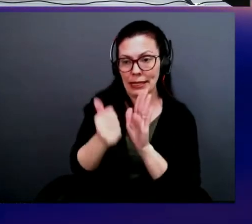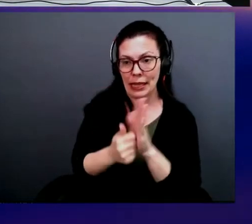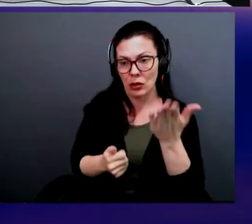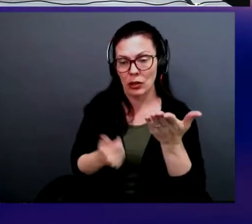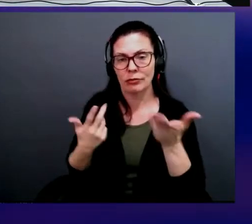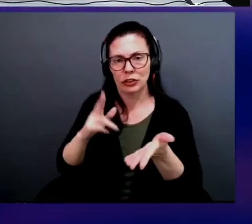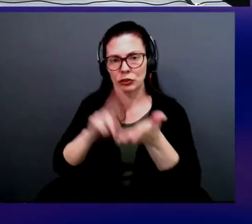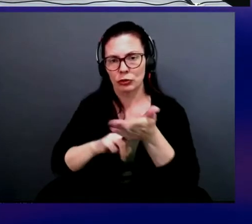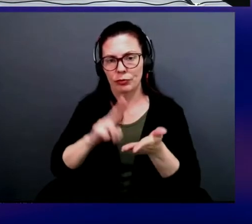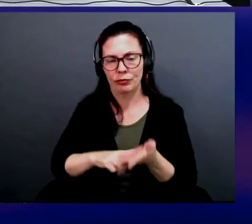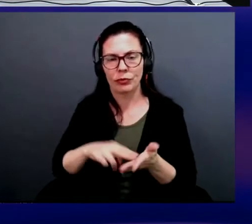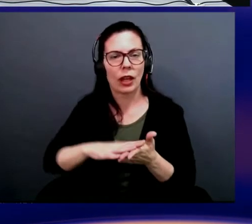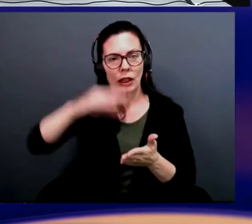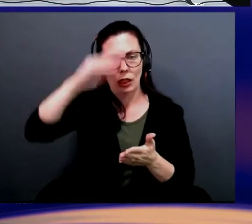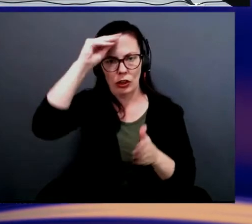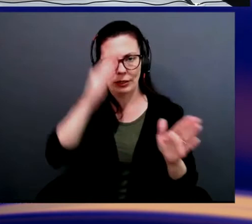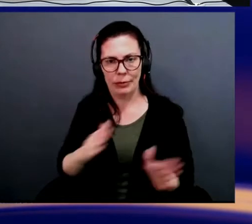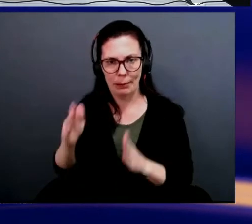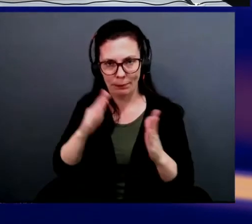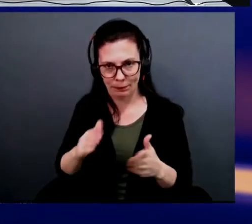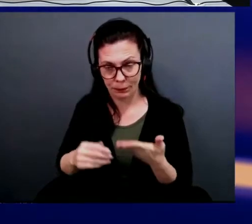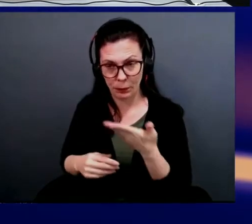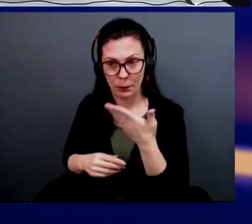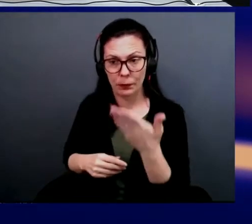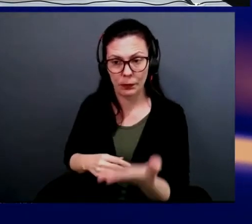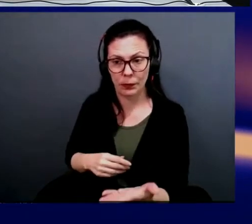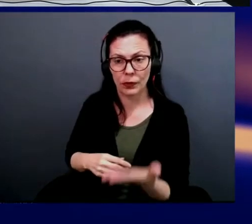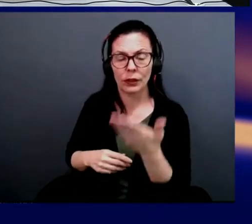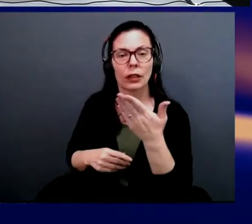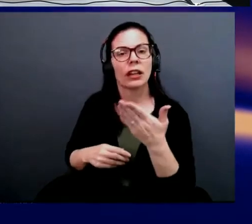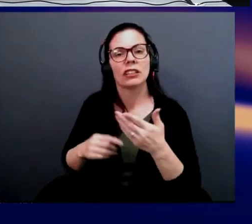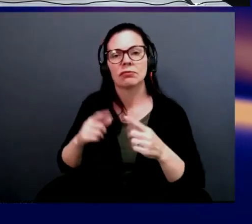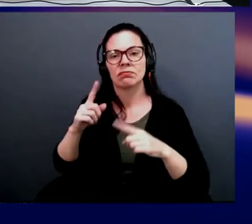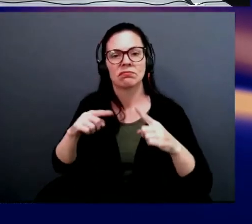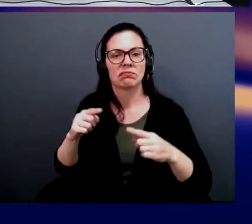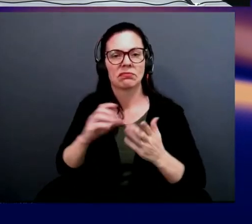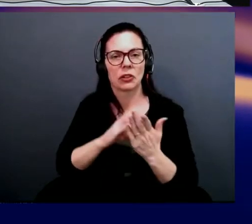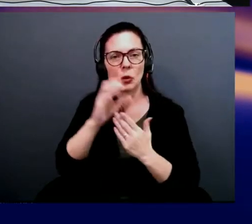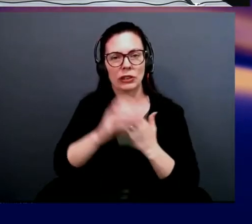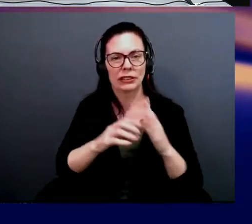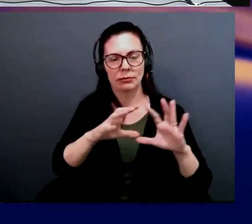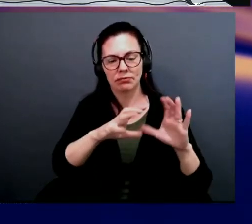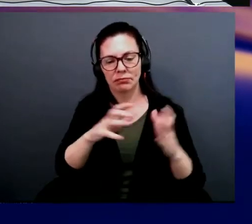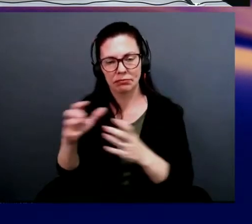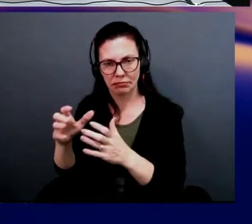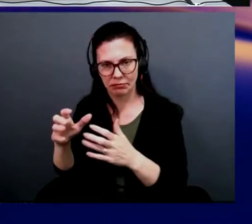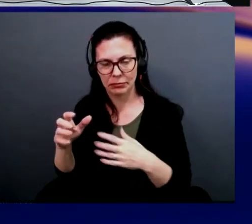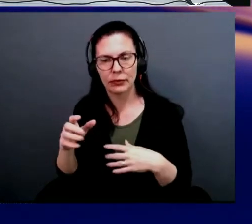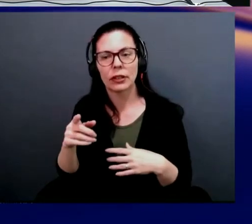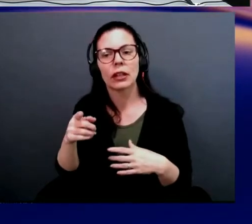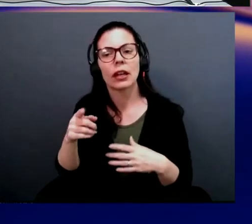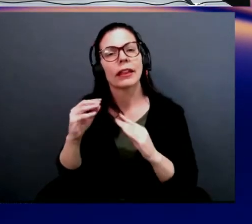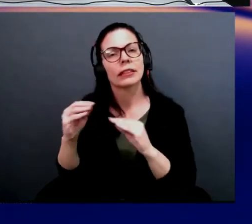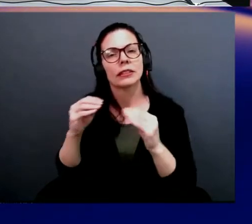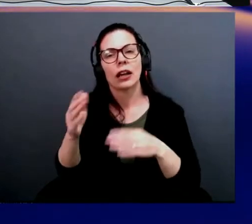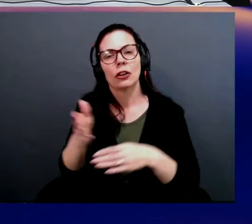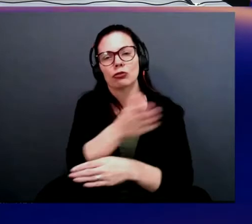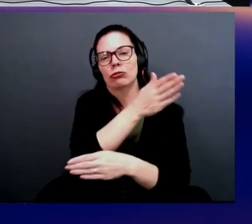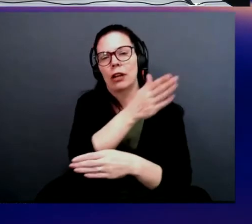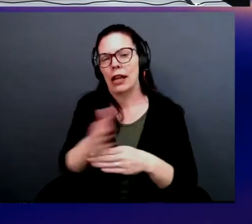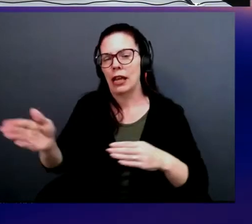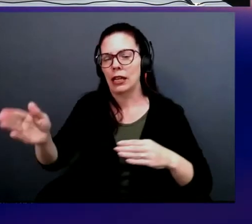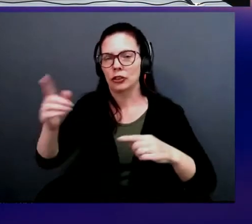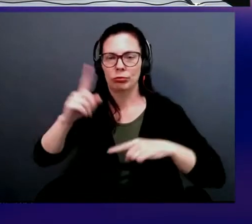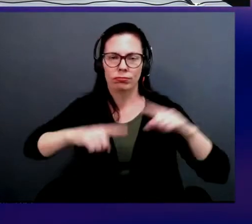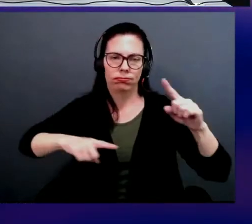into the learning plan, but you can see here is a collection of courses, so you'll be taught a range of subtopics around,